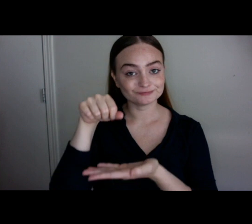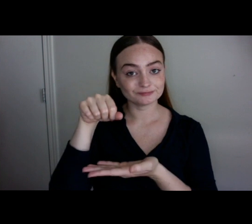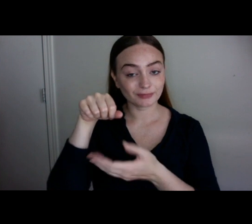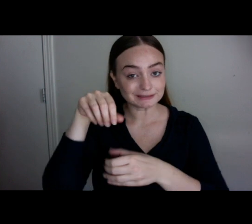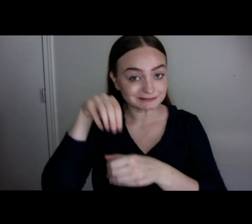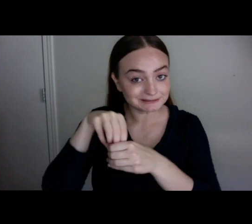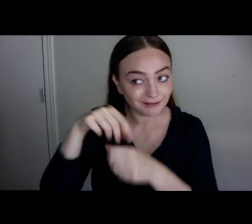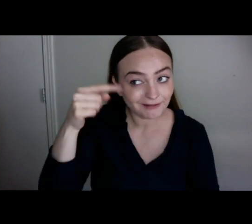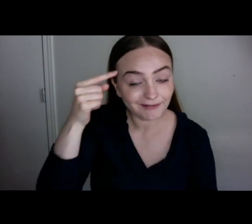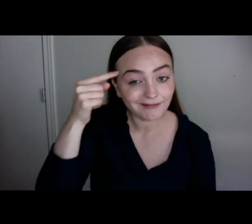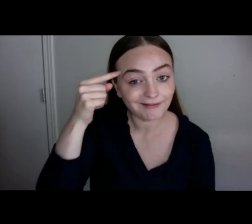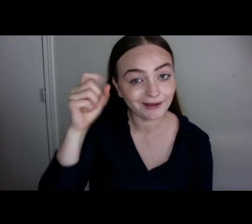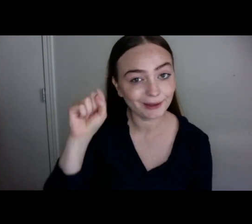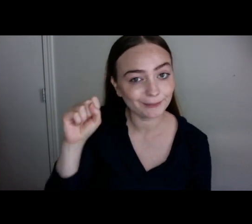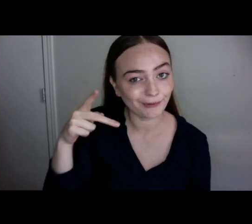kettle.